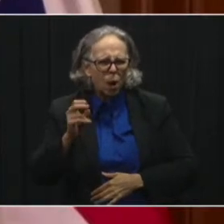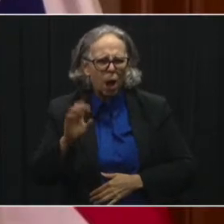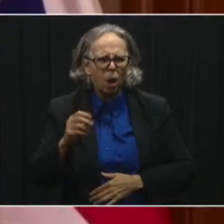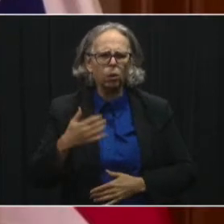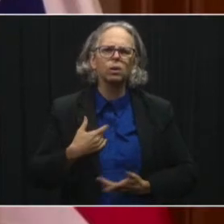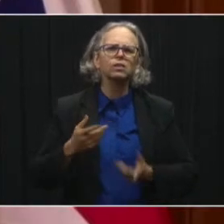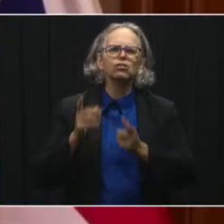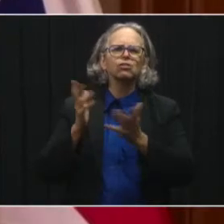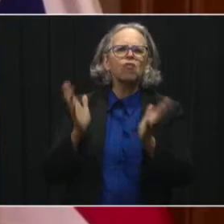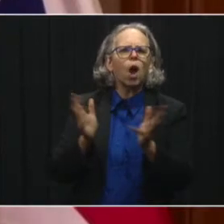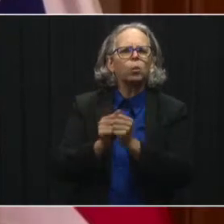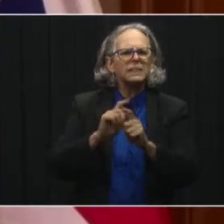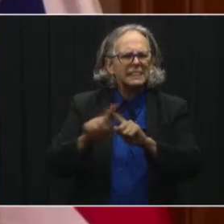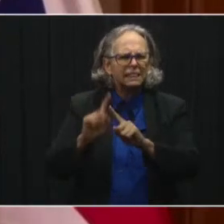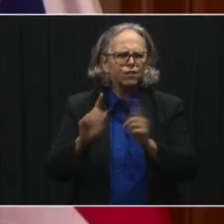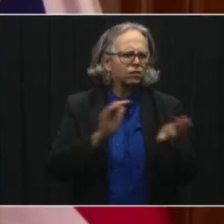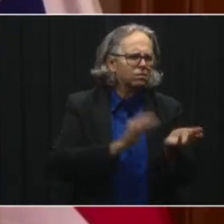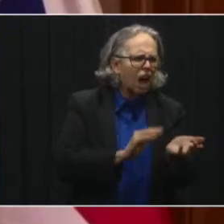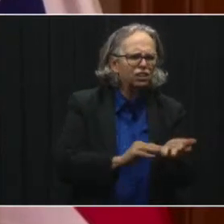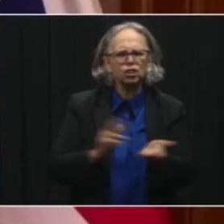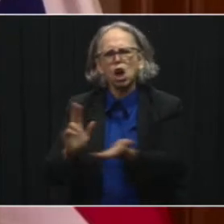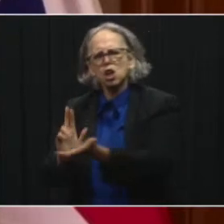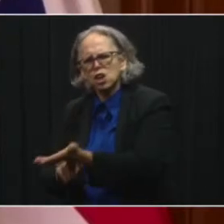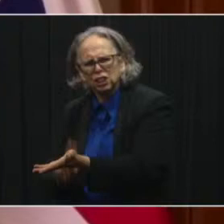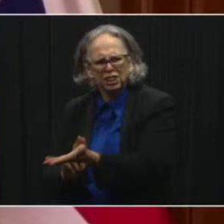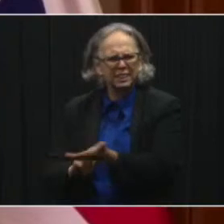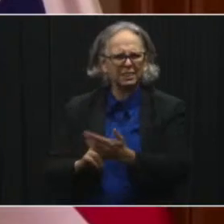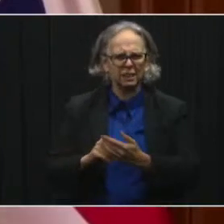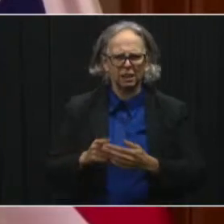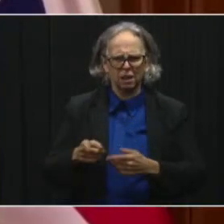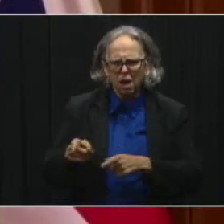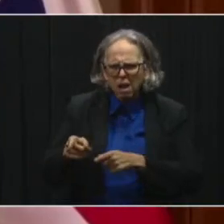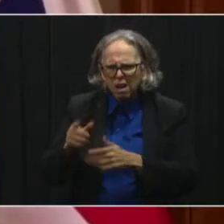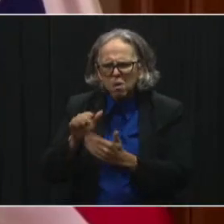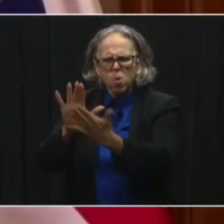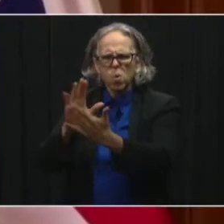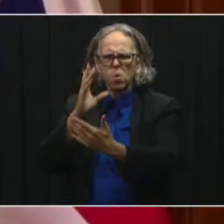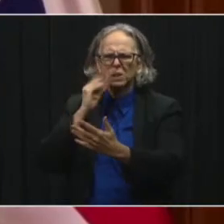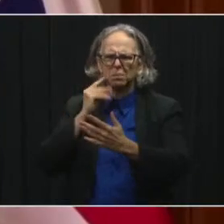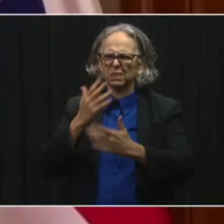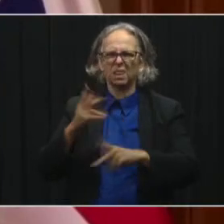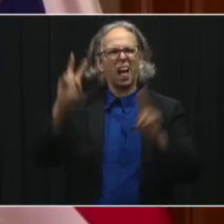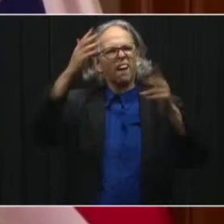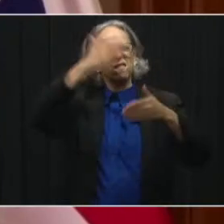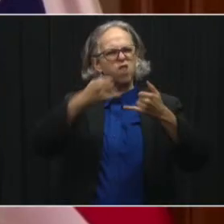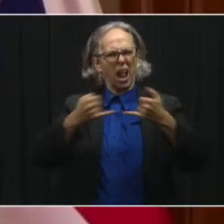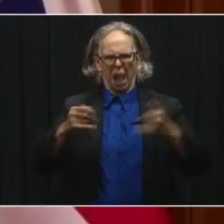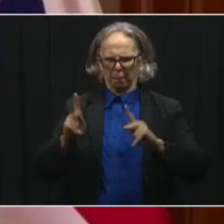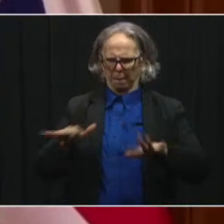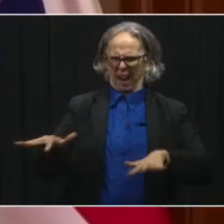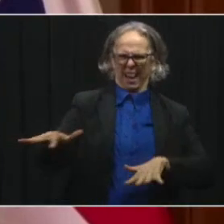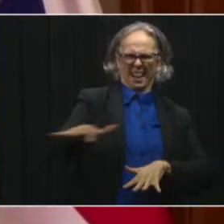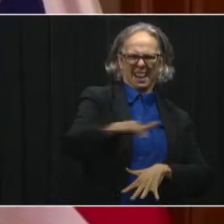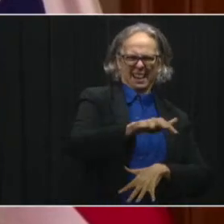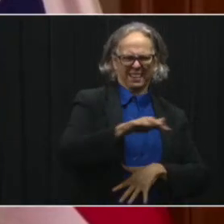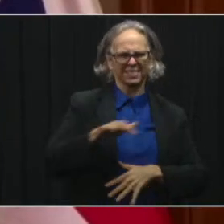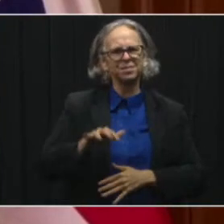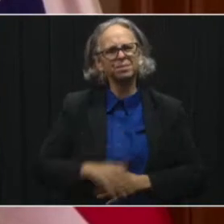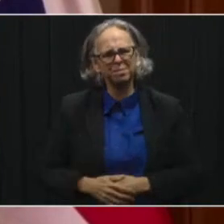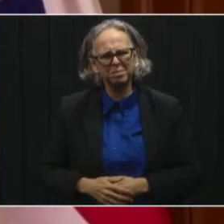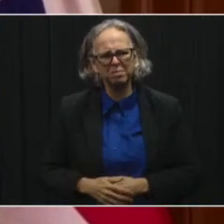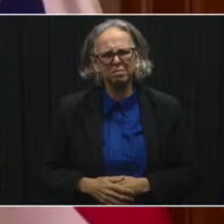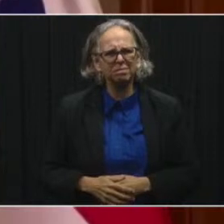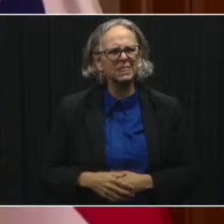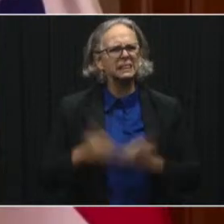doctors who are really at the front line. And today we want to broaden that and look at different parts of